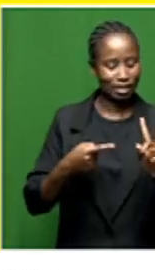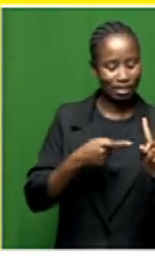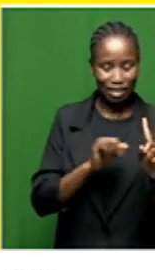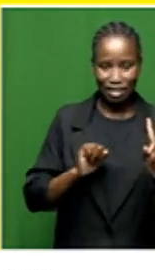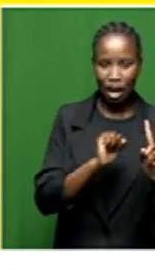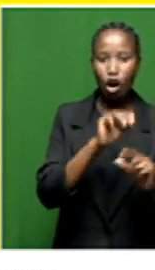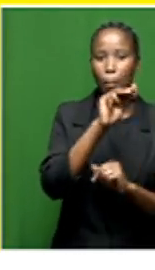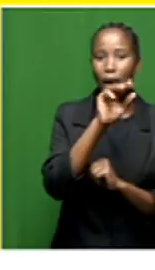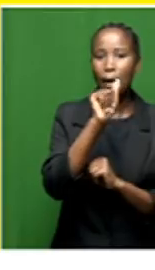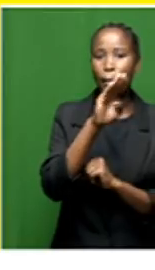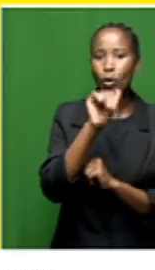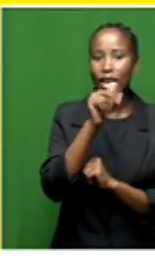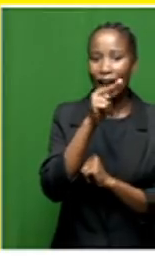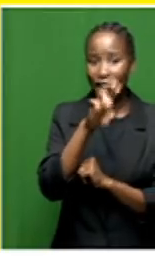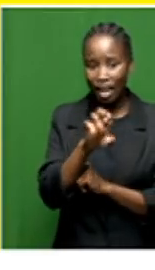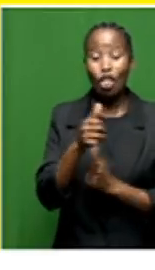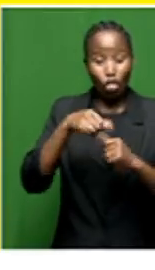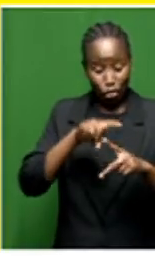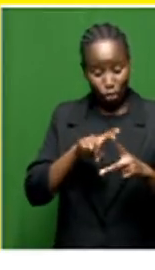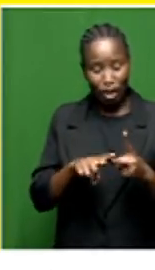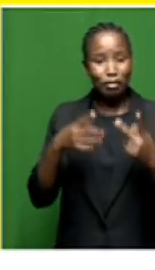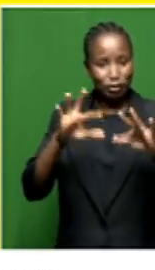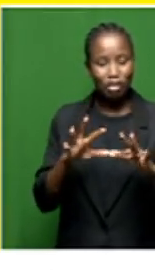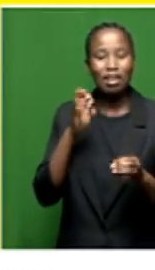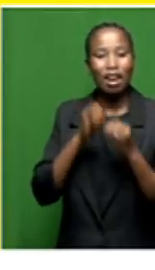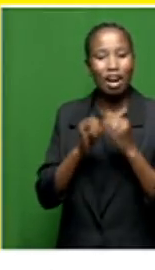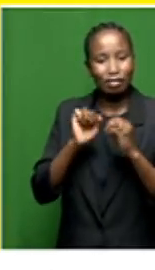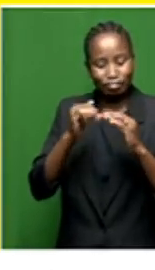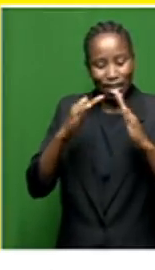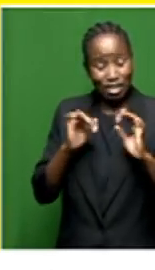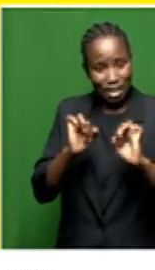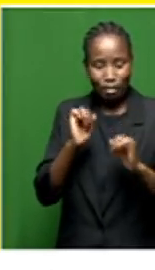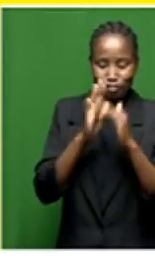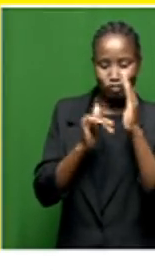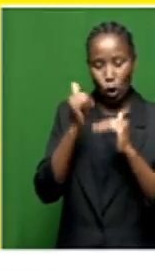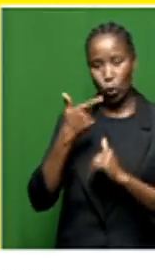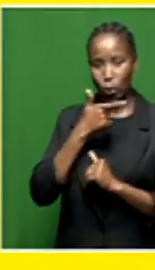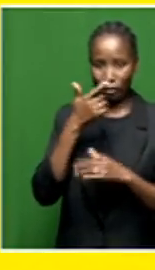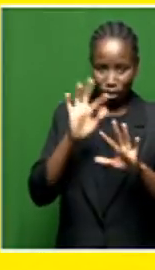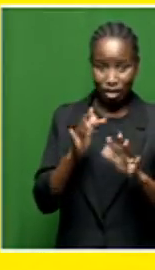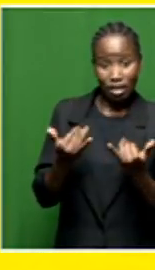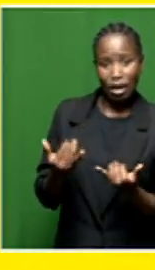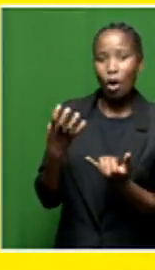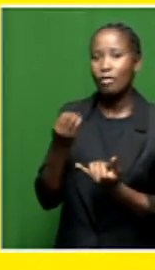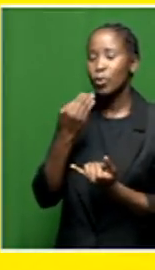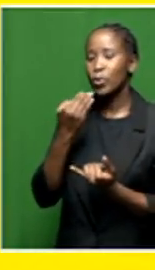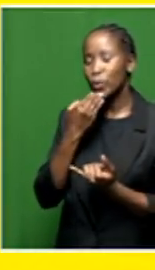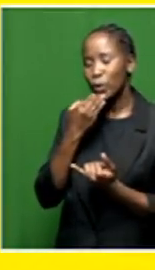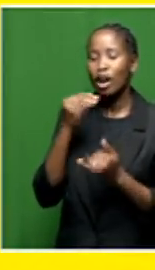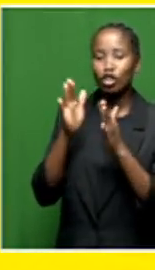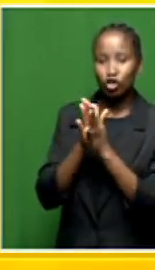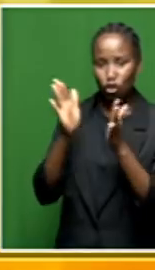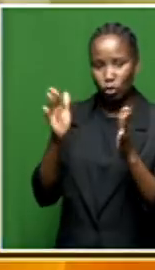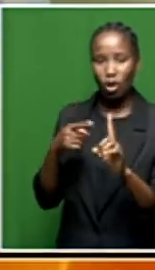also to renovations at his home. Now, head of the Directorate, General Godfrey Lebeya, joins us now virtually to talk